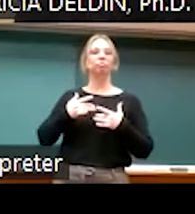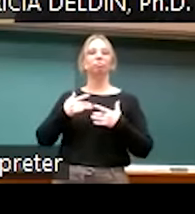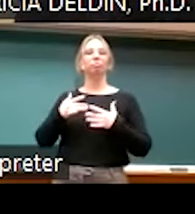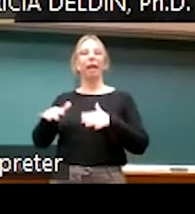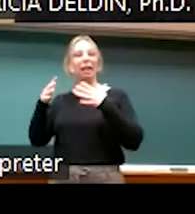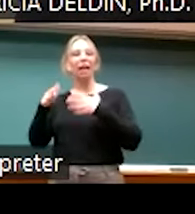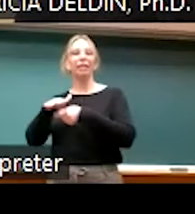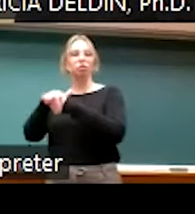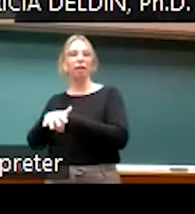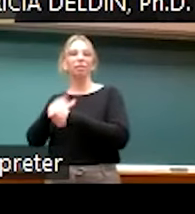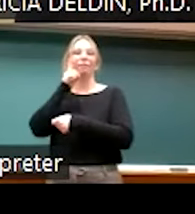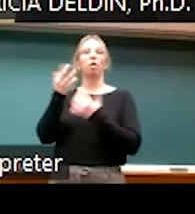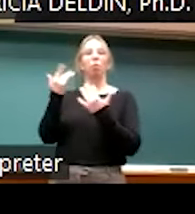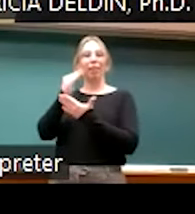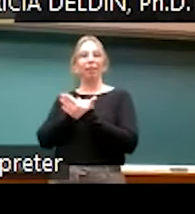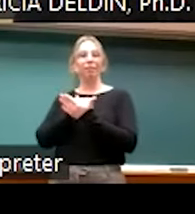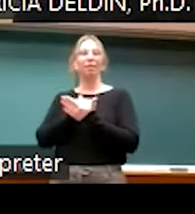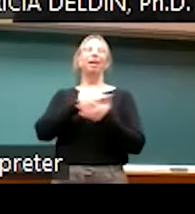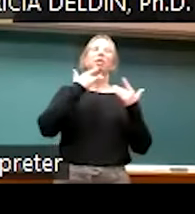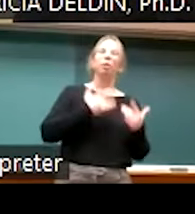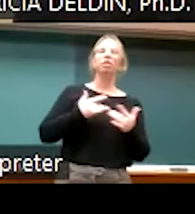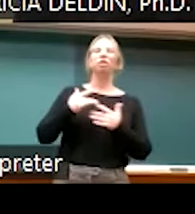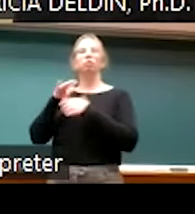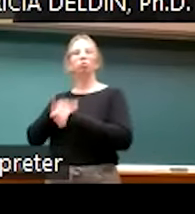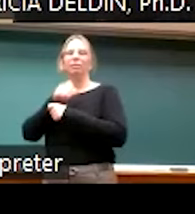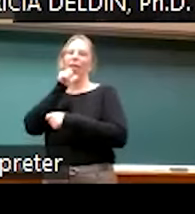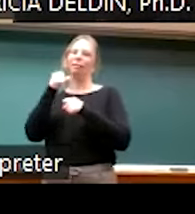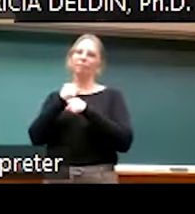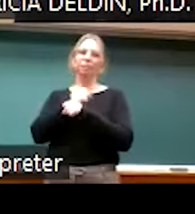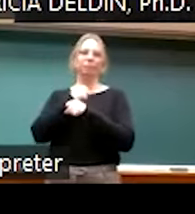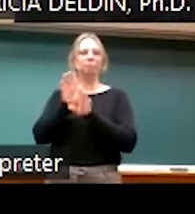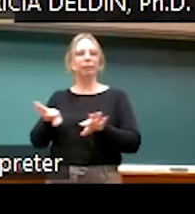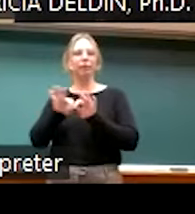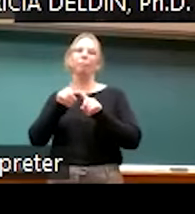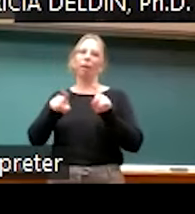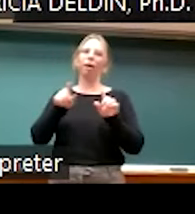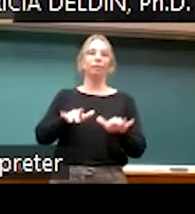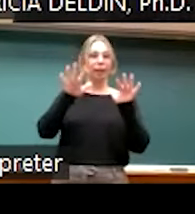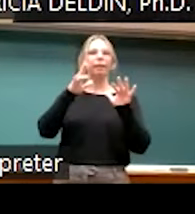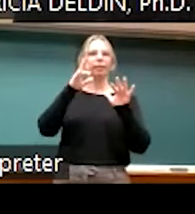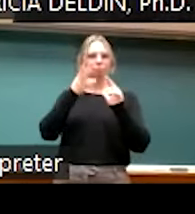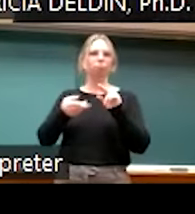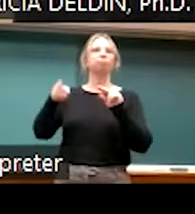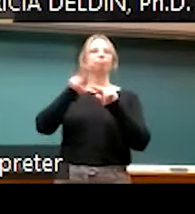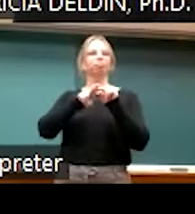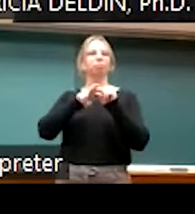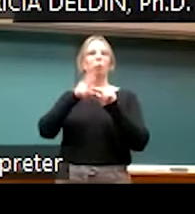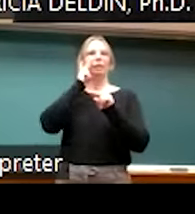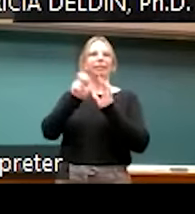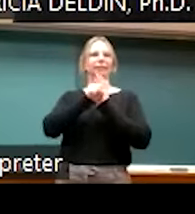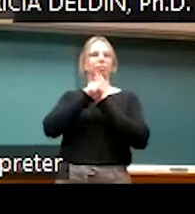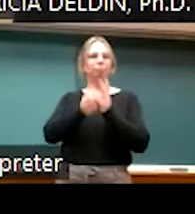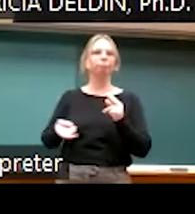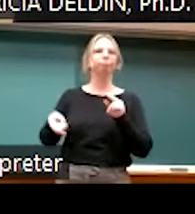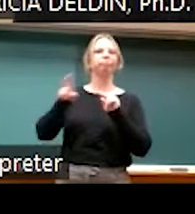but was in anxiety. You see increases in symptoms. And what that means here